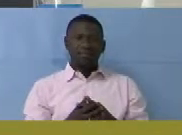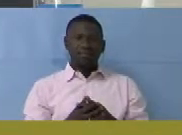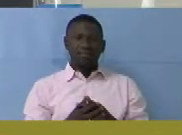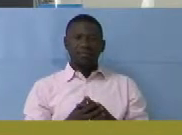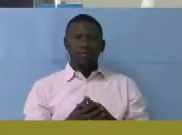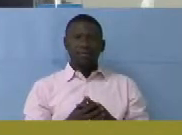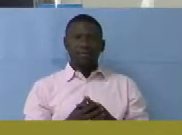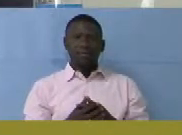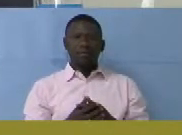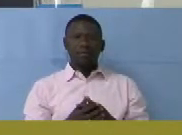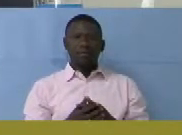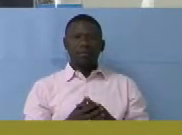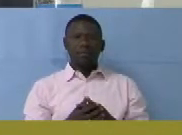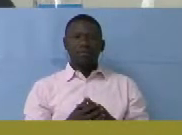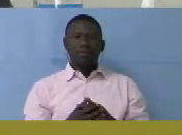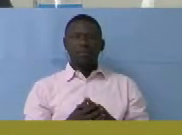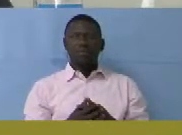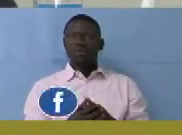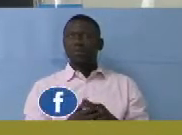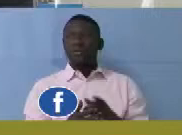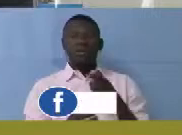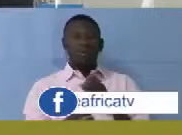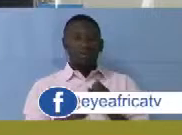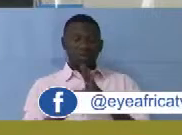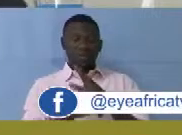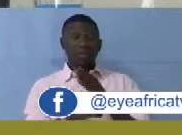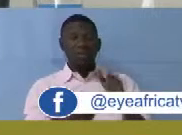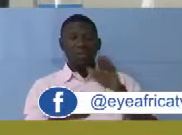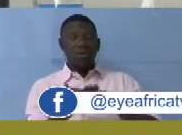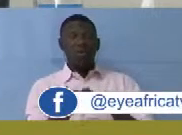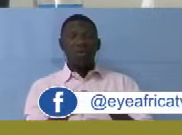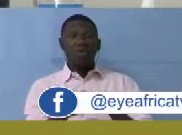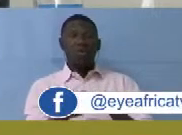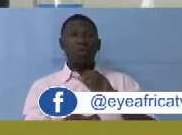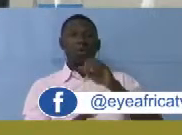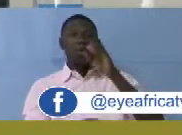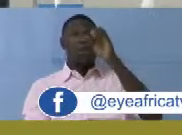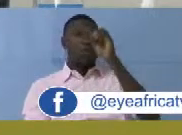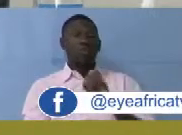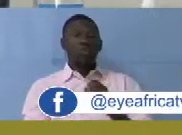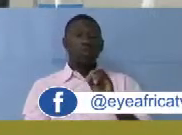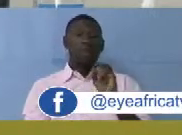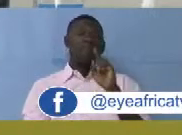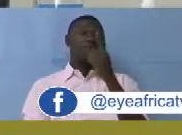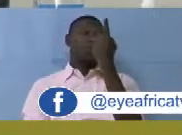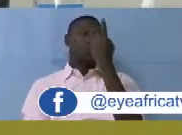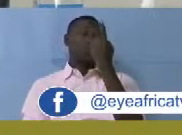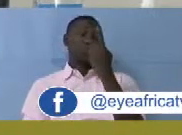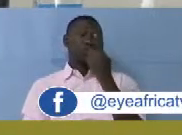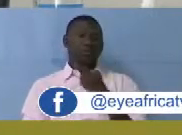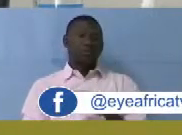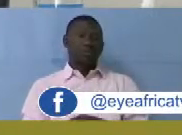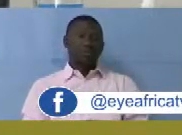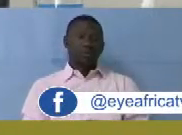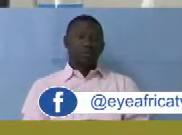Much time anyway. You deployed on 1st of October. It had October currently followed. Isn't it?